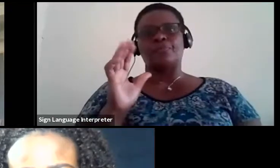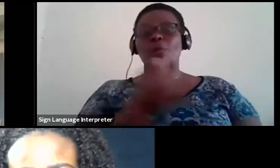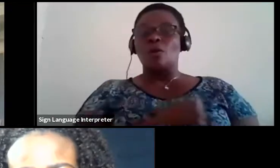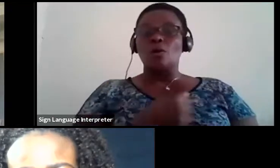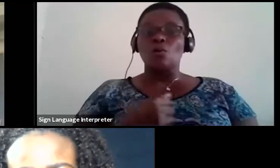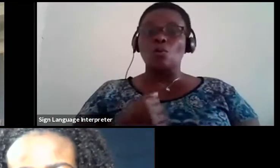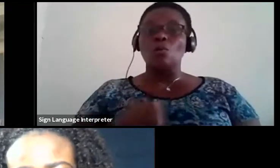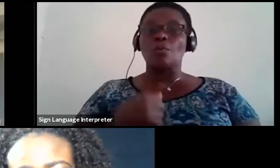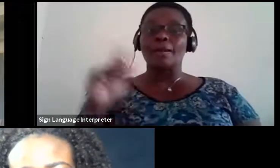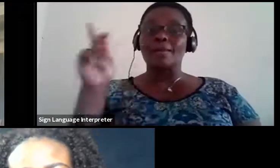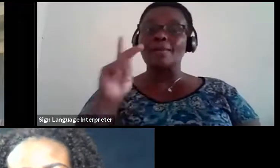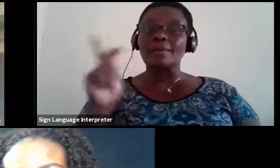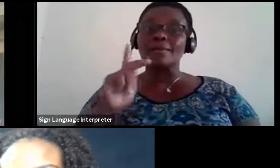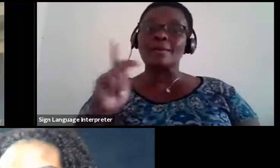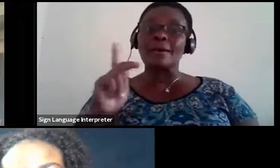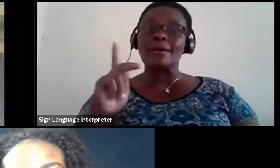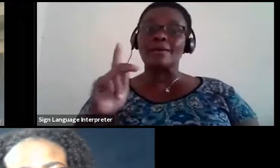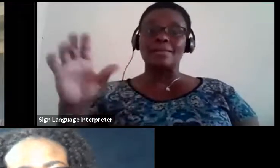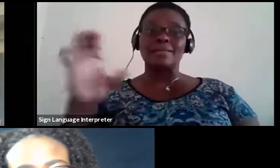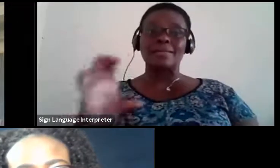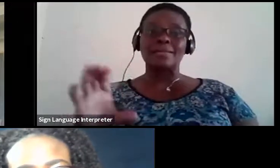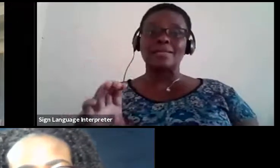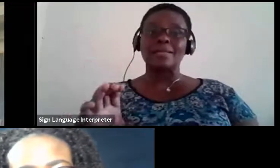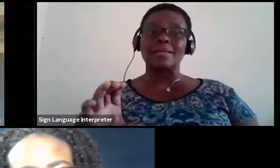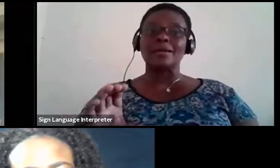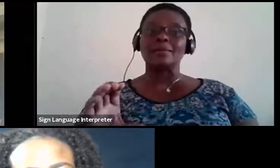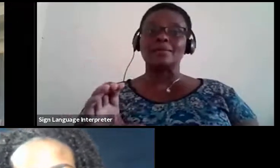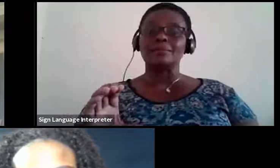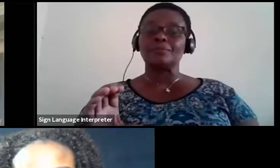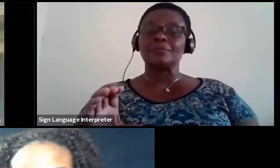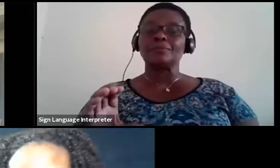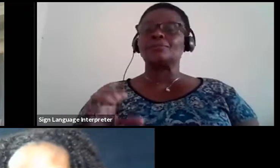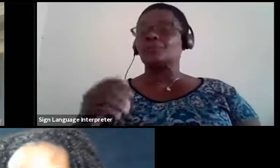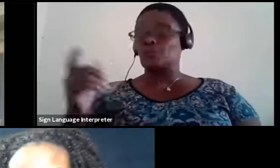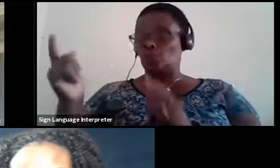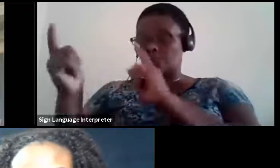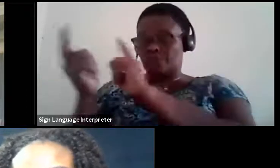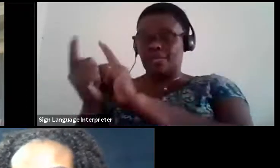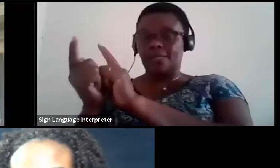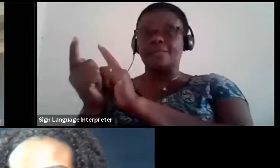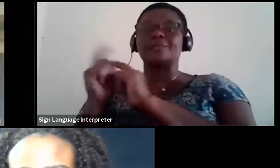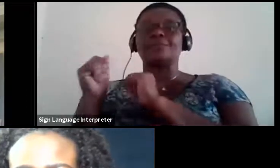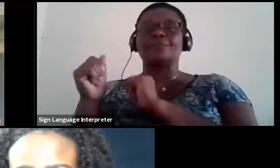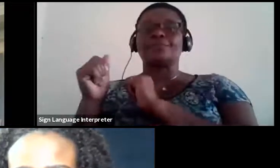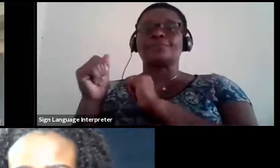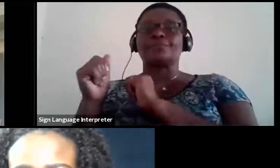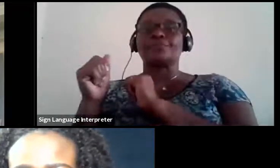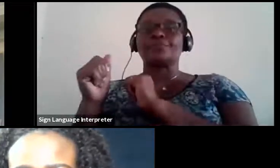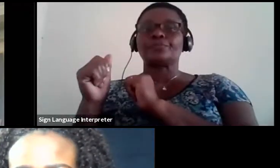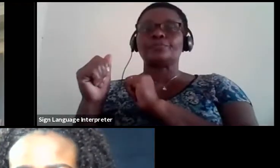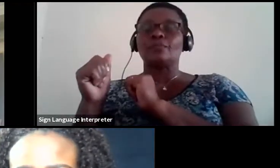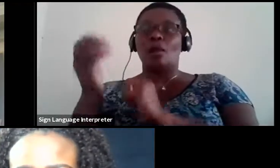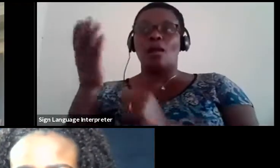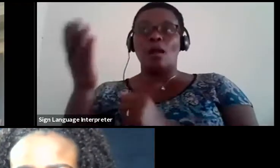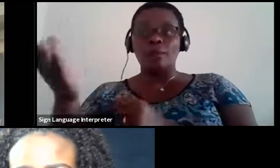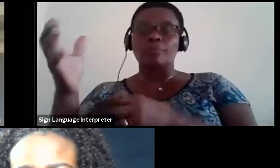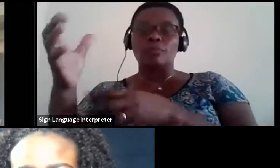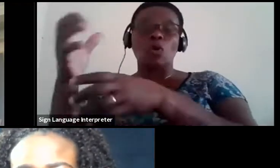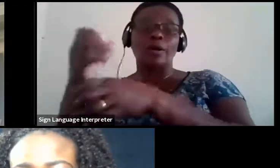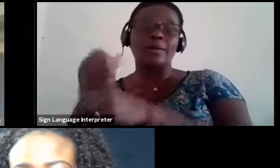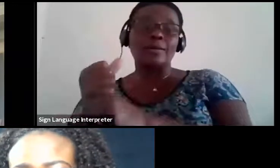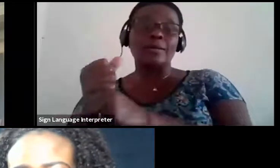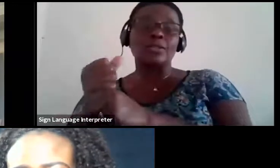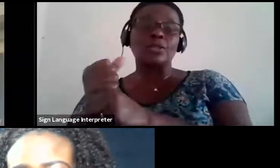and the first time we met was through a space organized by Defenders. So you can imagine that's how we, you